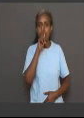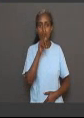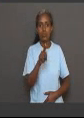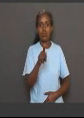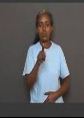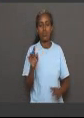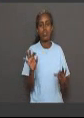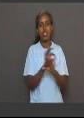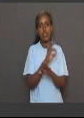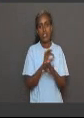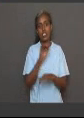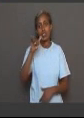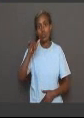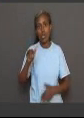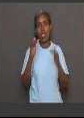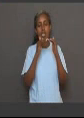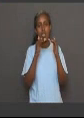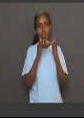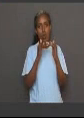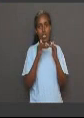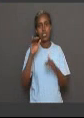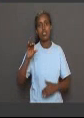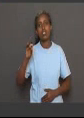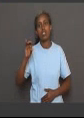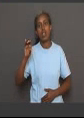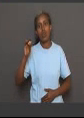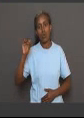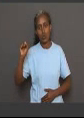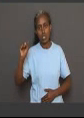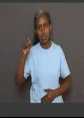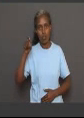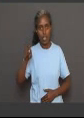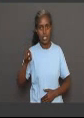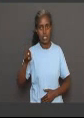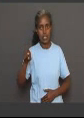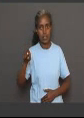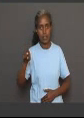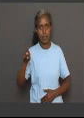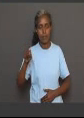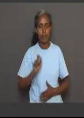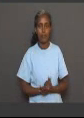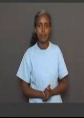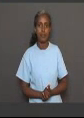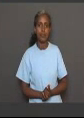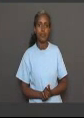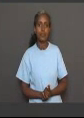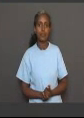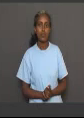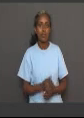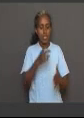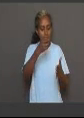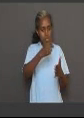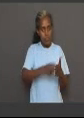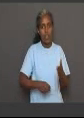the function y equals the cosine of x. The value